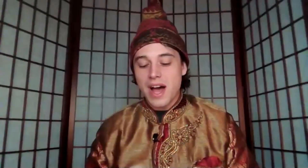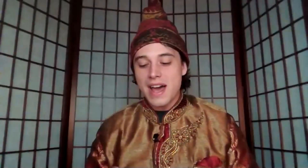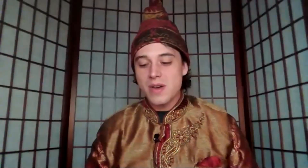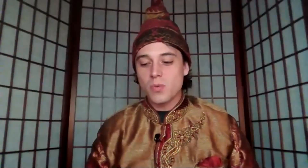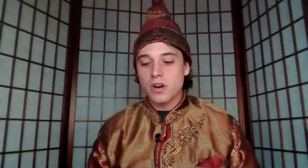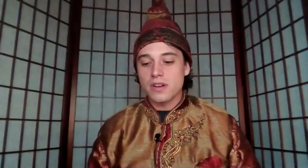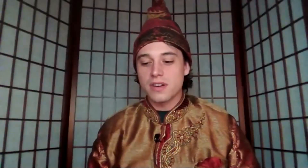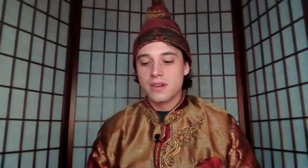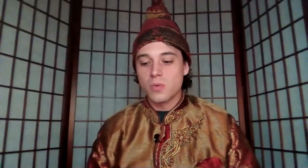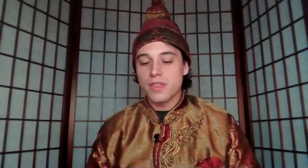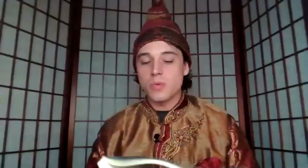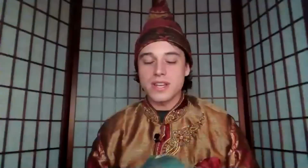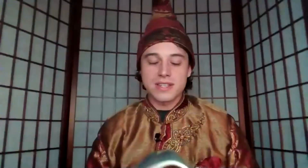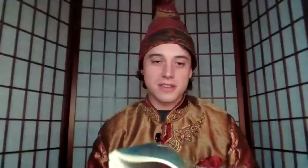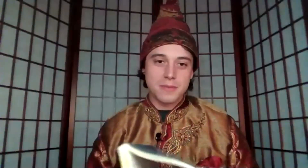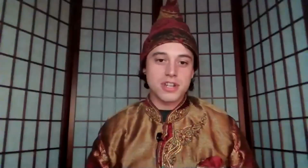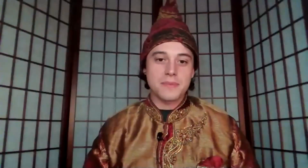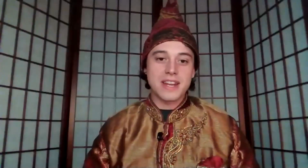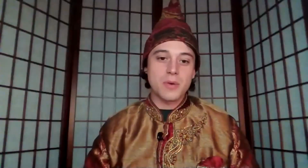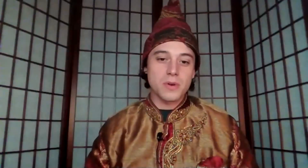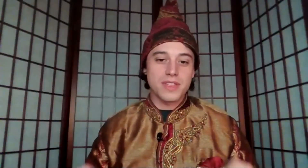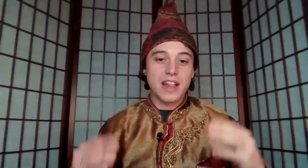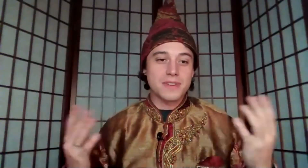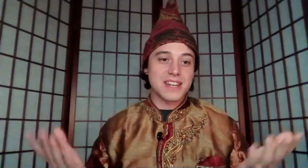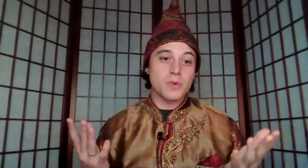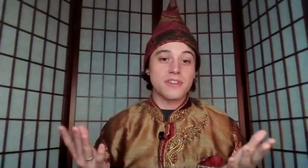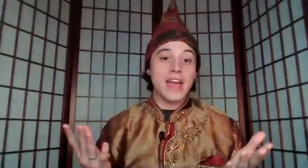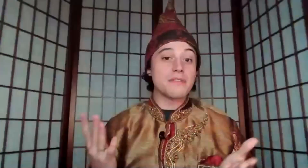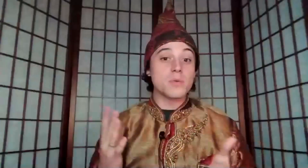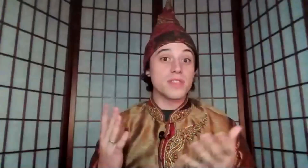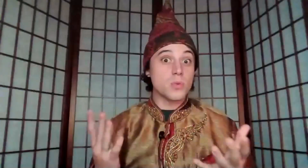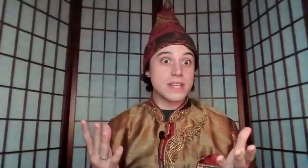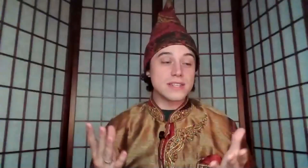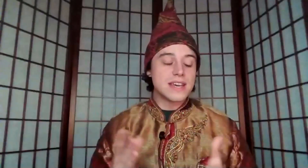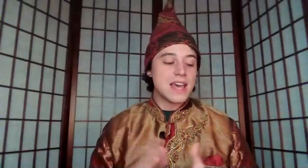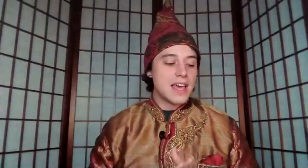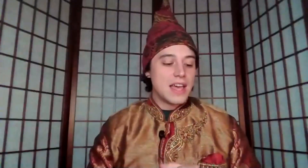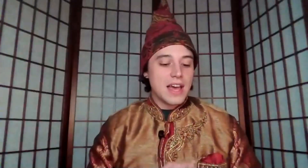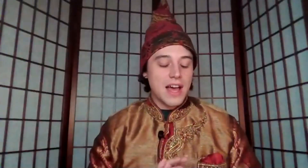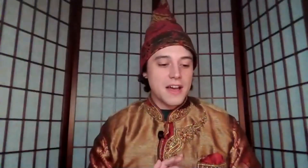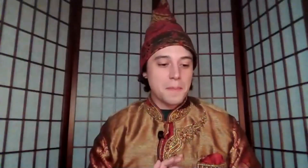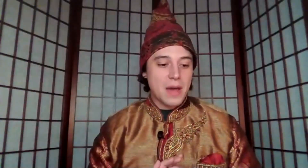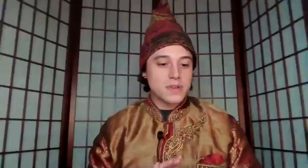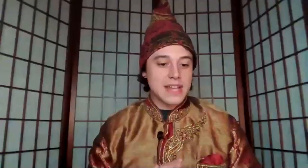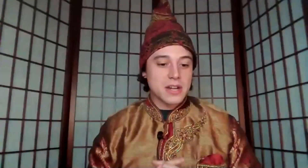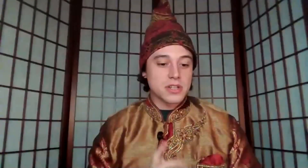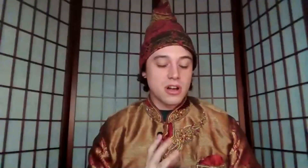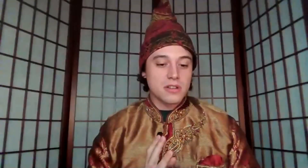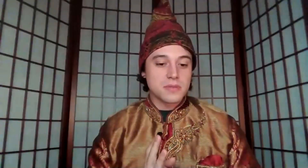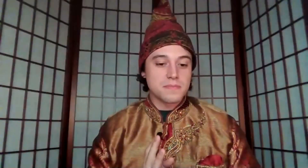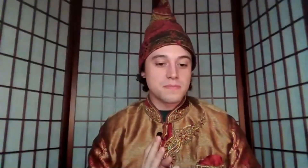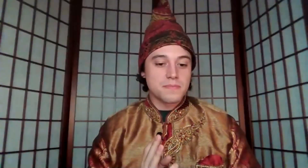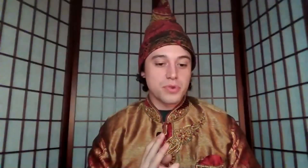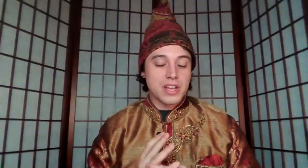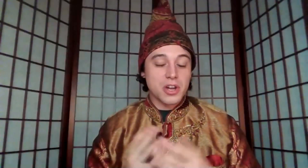quick. So I work with the wind. So I'm a shaman and I work with the elements, and I work very heavily with the wind. I was actually